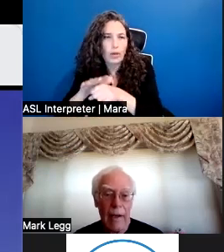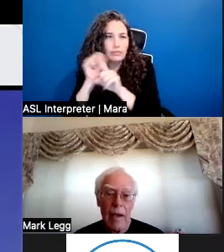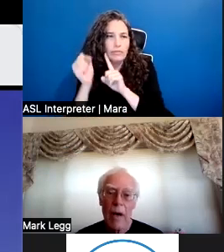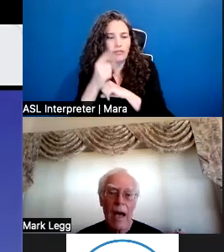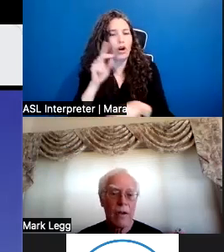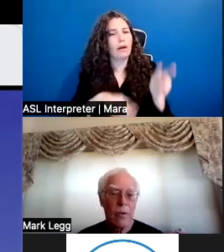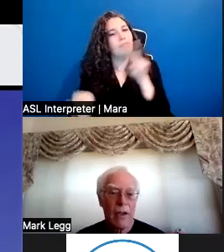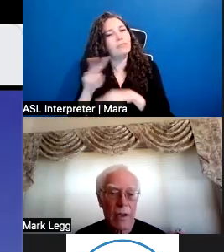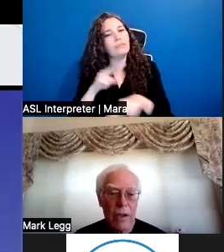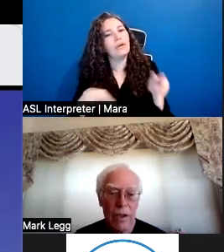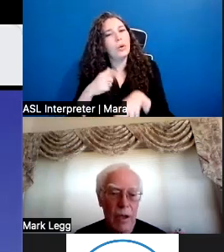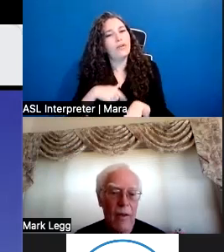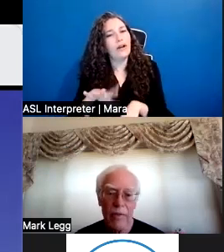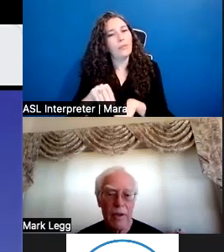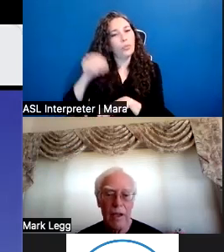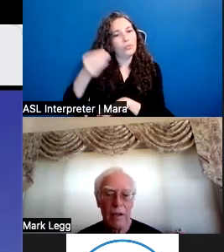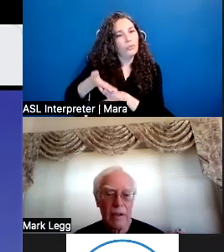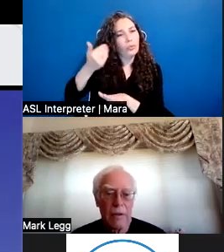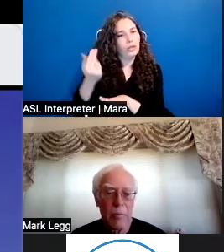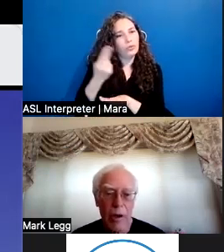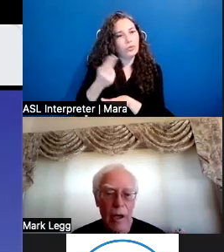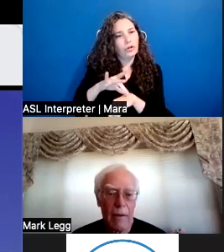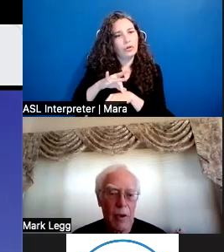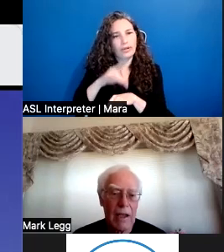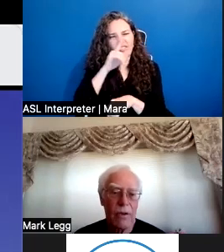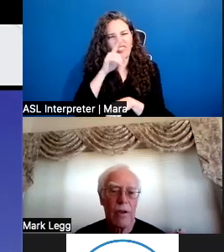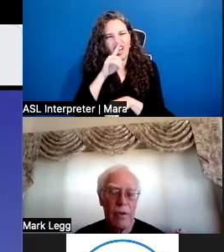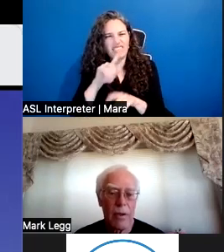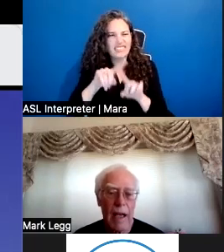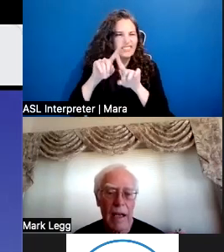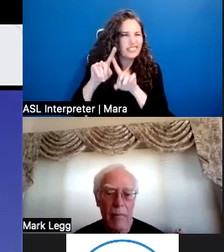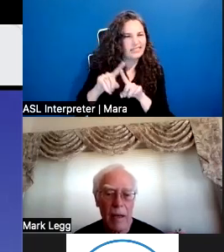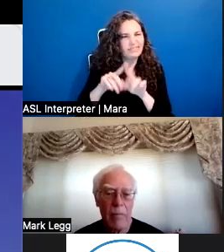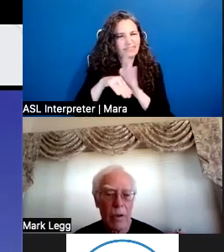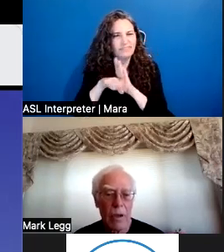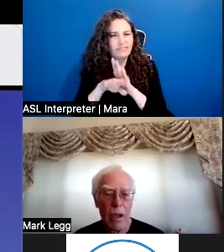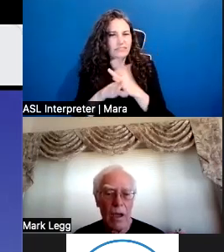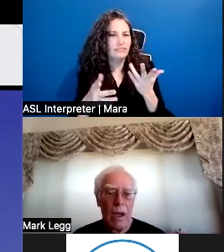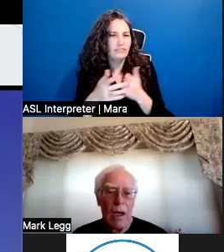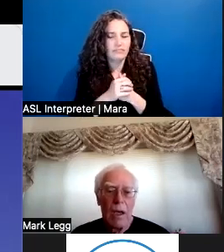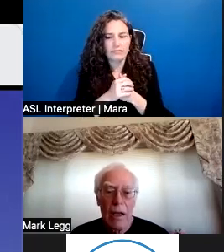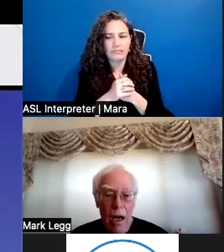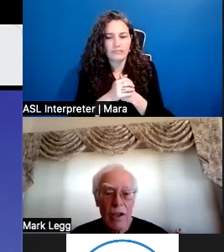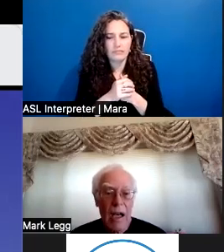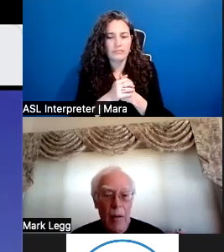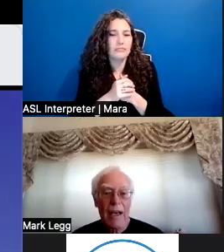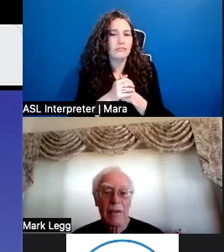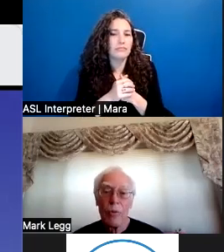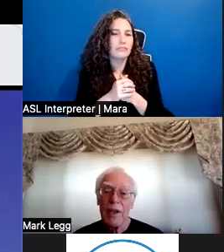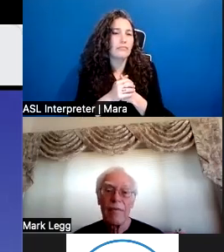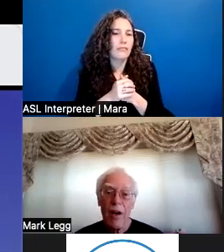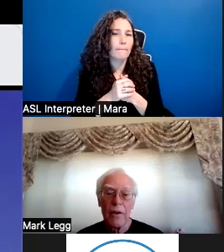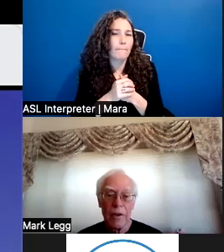Fault. Moderate earthquakes occur throughout the borderland, and we get 2 to 3 per decade, maybe more. Large,